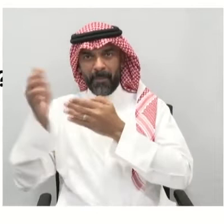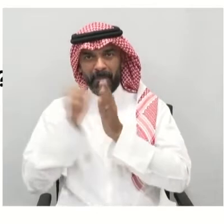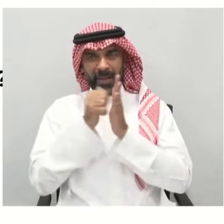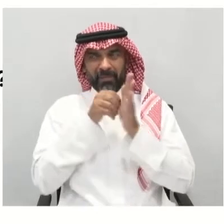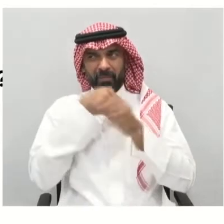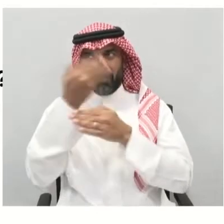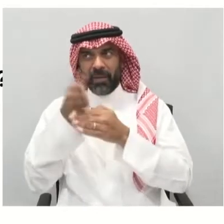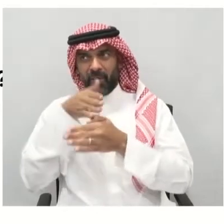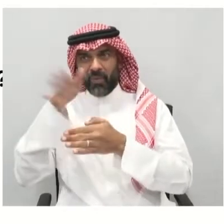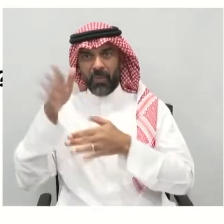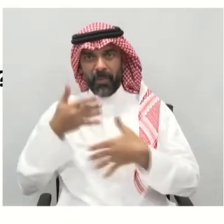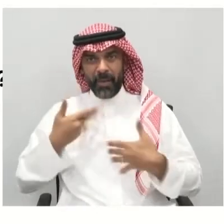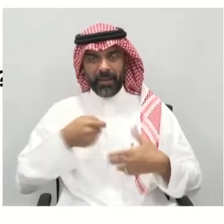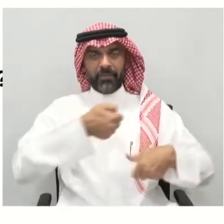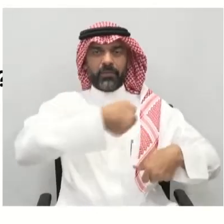Can you read this?